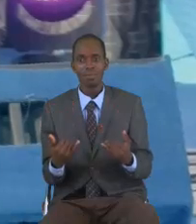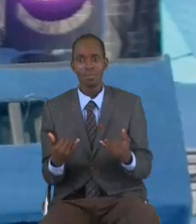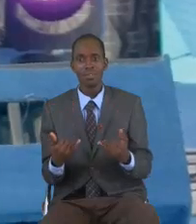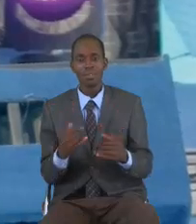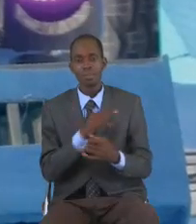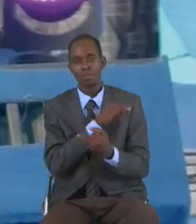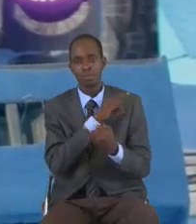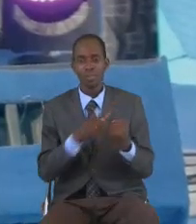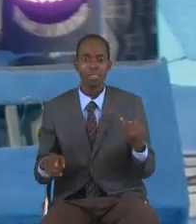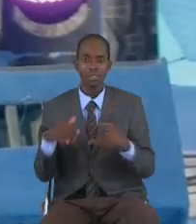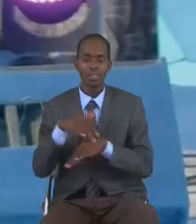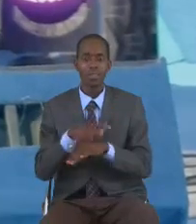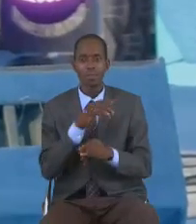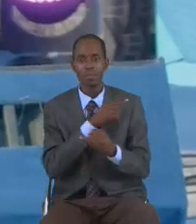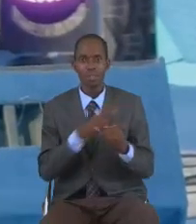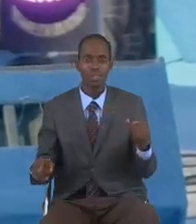final recovery.